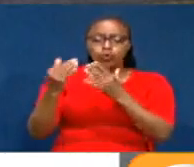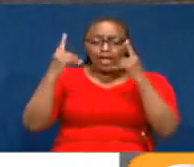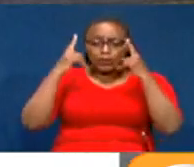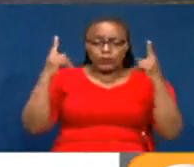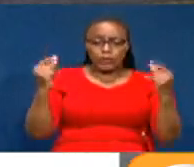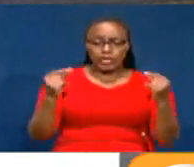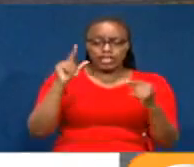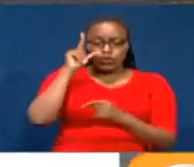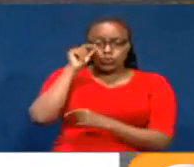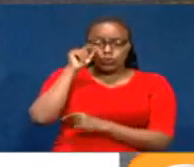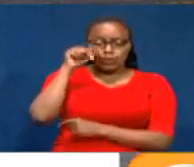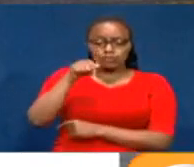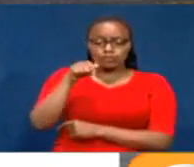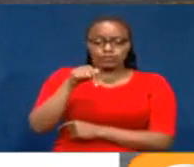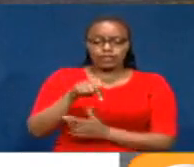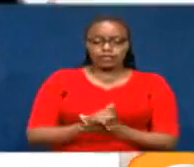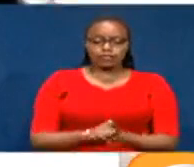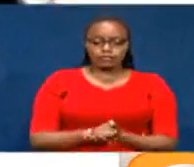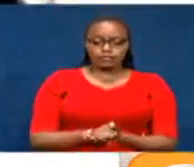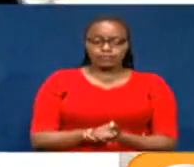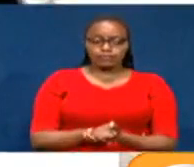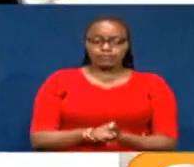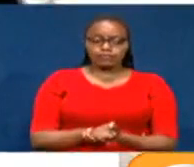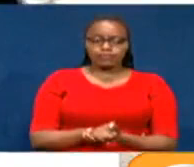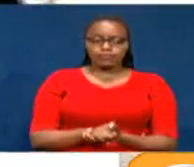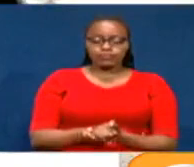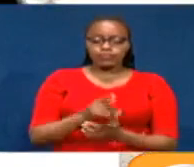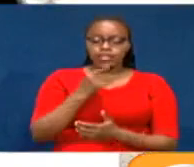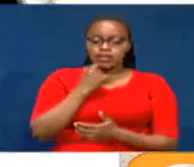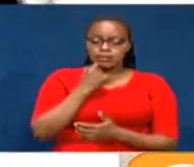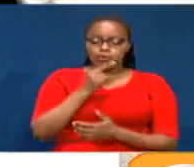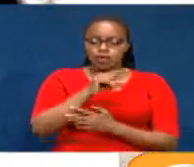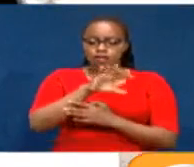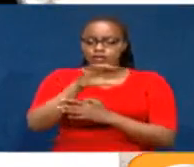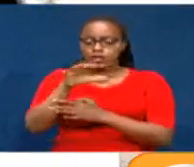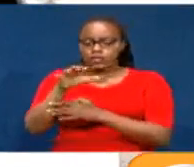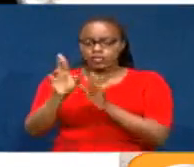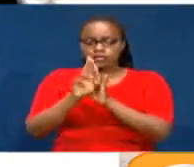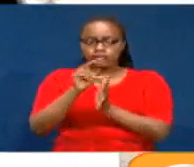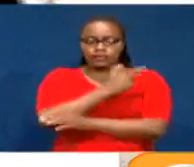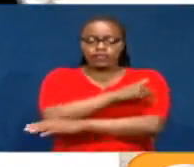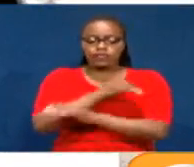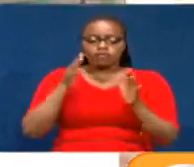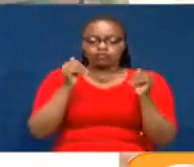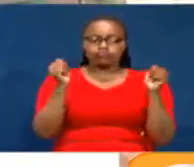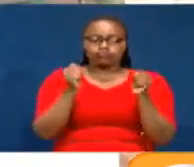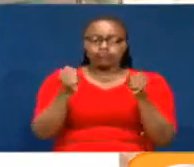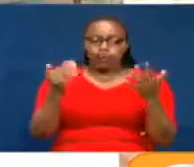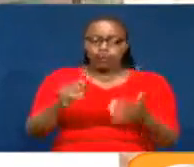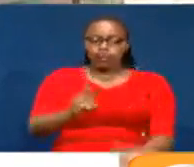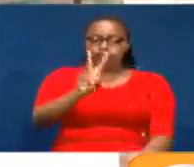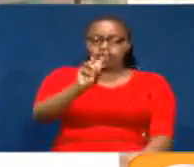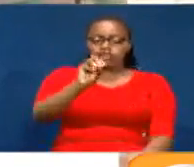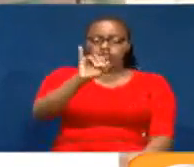wedding in Mombasa today. At the Moi County Referral Hospital morgue in Voi,